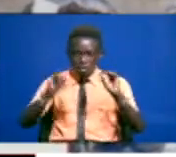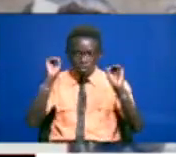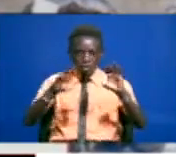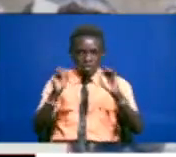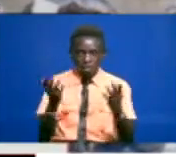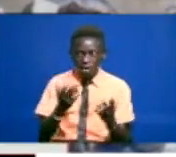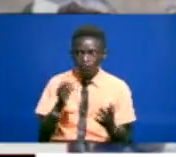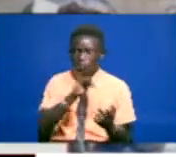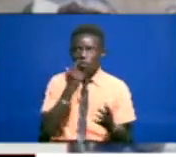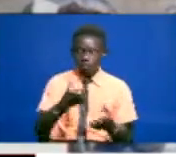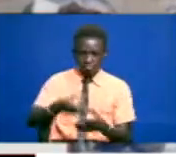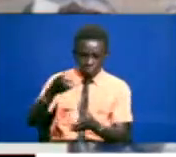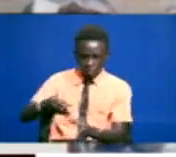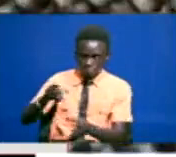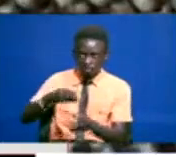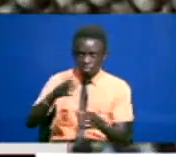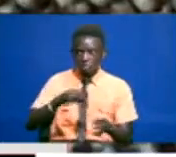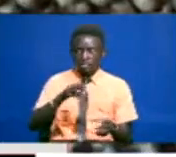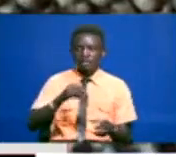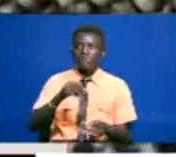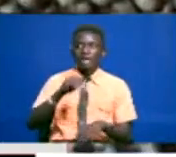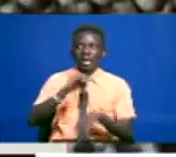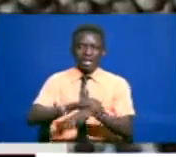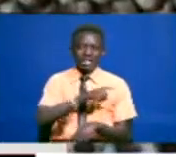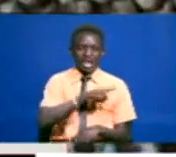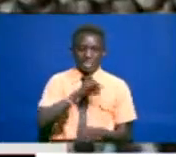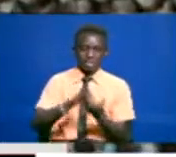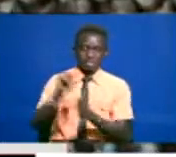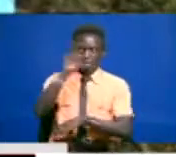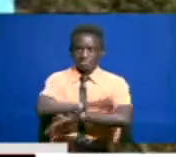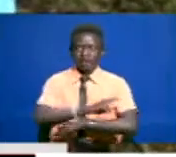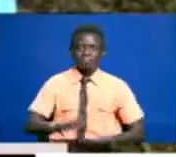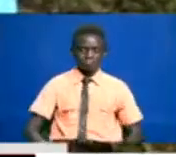bottles walipata lishe lao hiyo siku. Yusufa reporting for Lunchtime News.